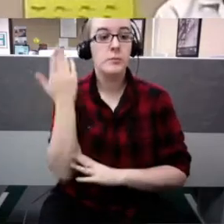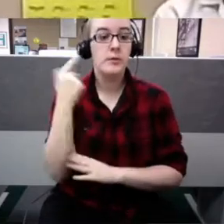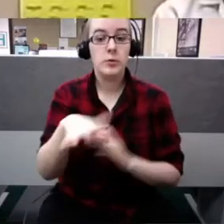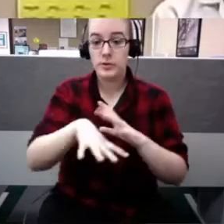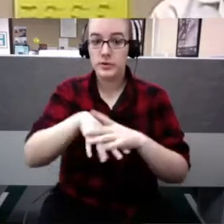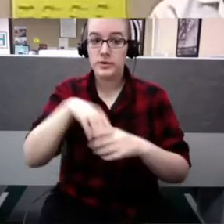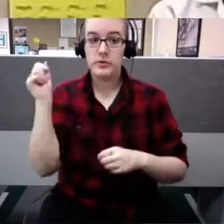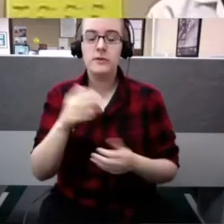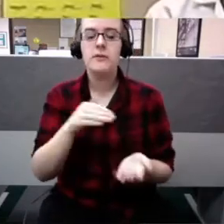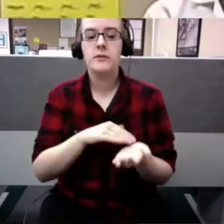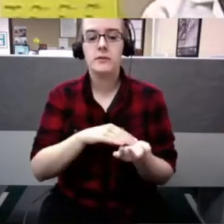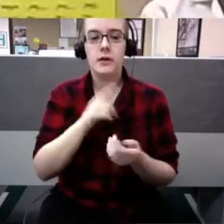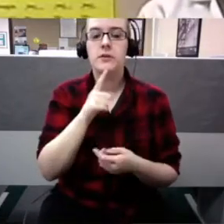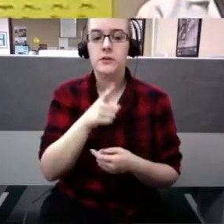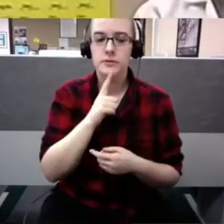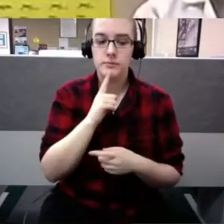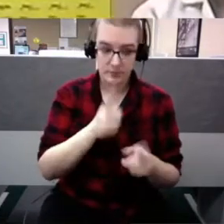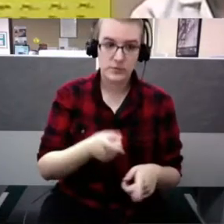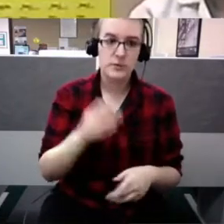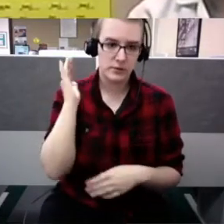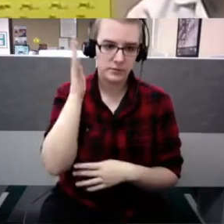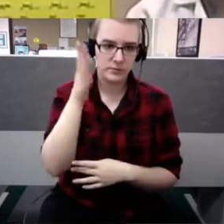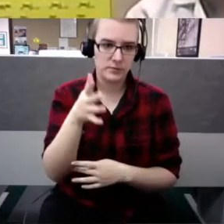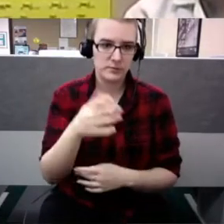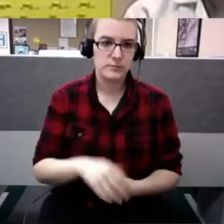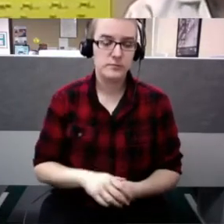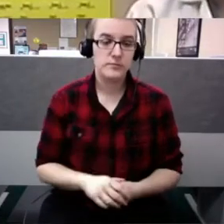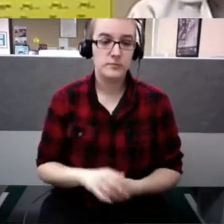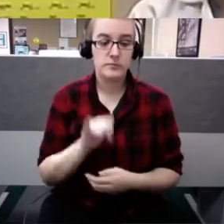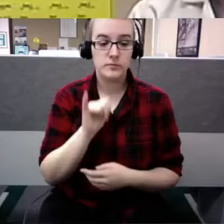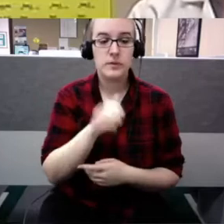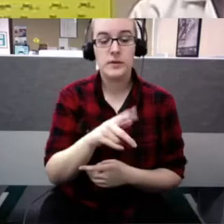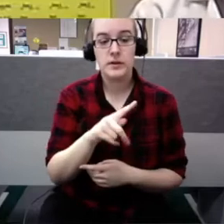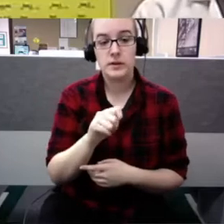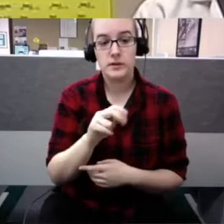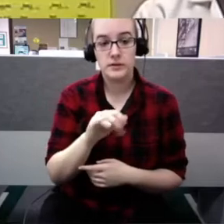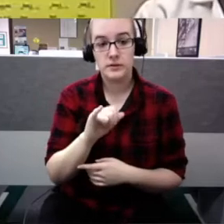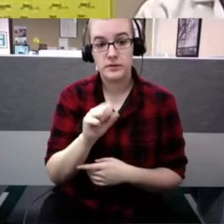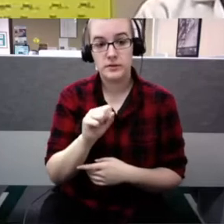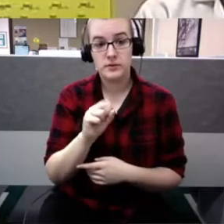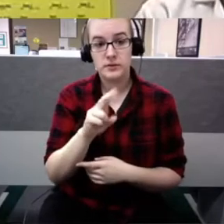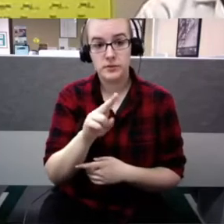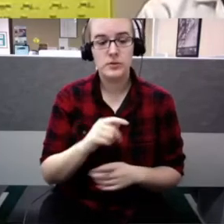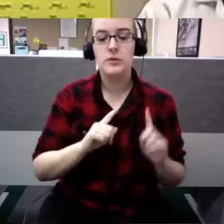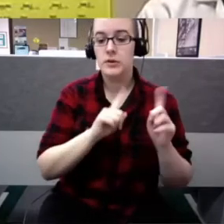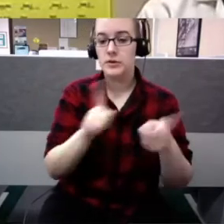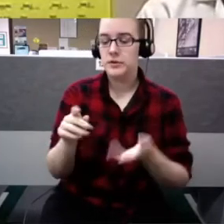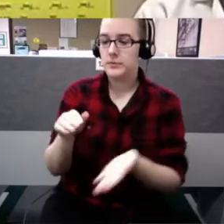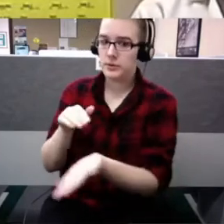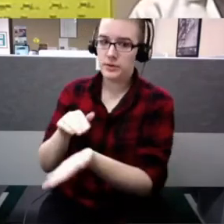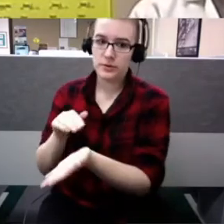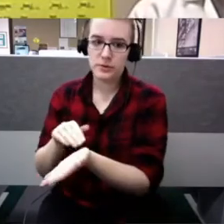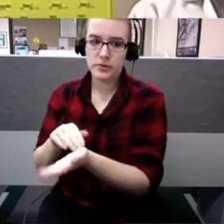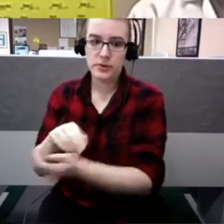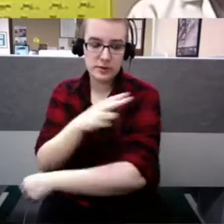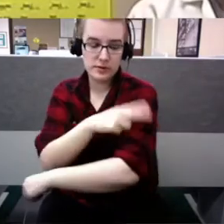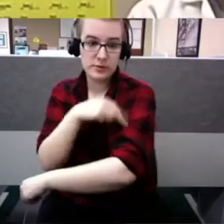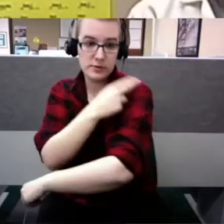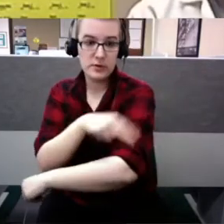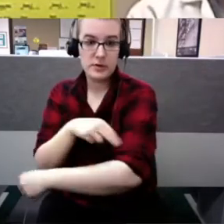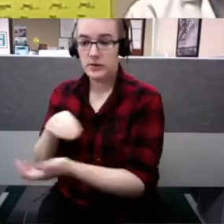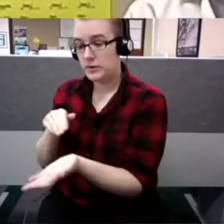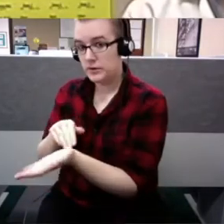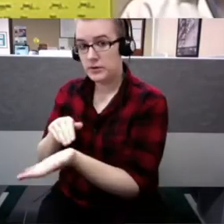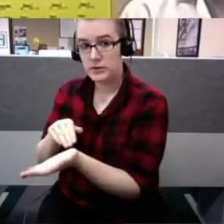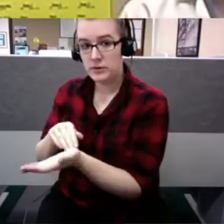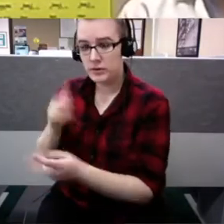that before you leave, and those pieces of tissue will be sent to a pathologist at the hospital who will give a reading